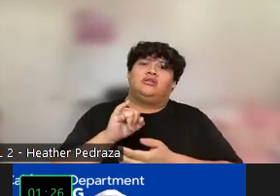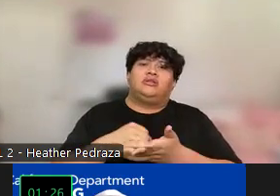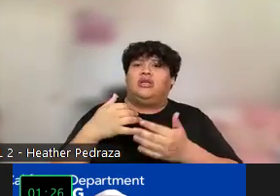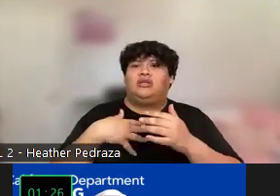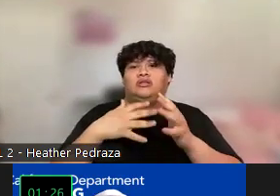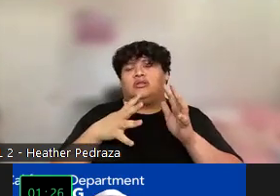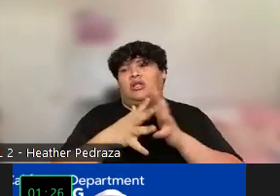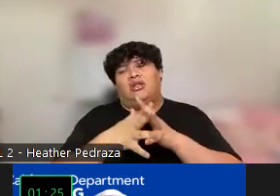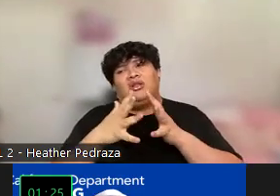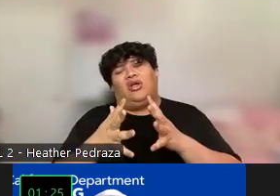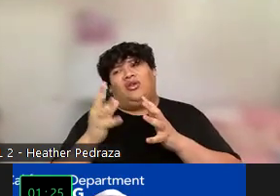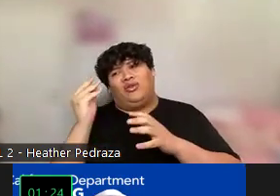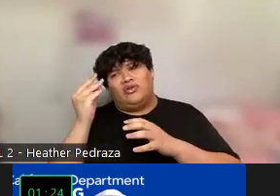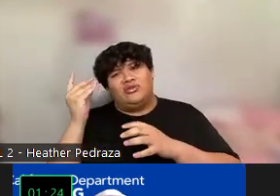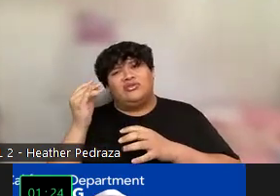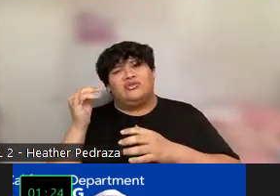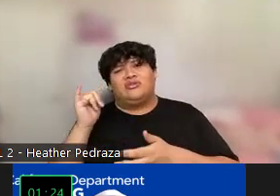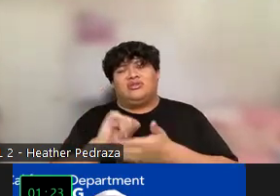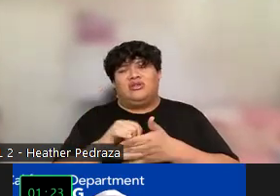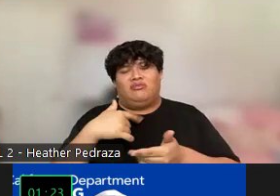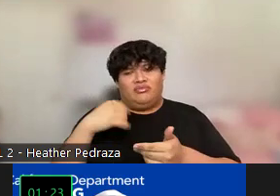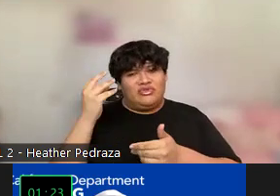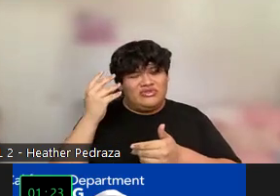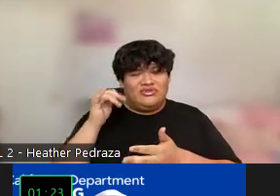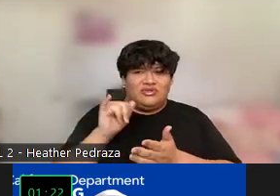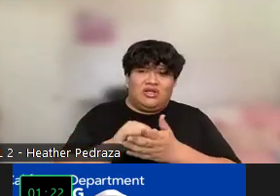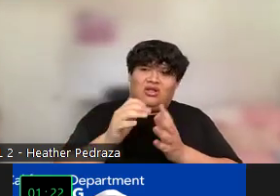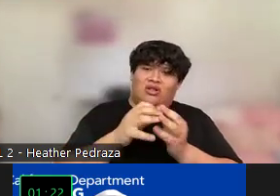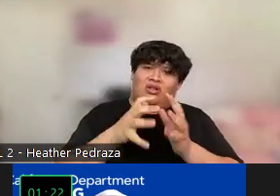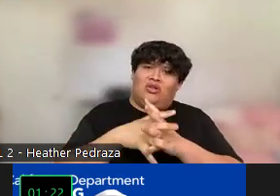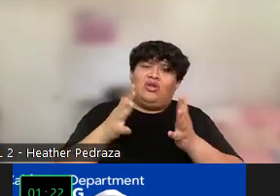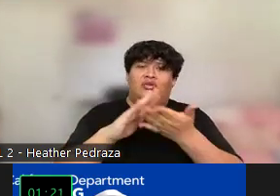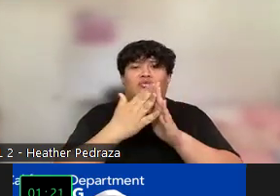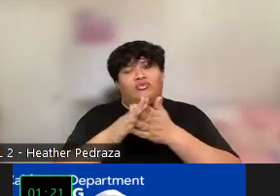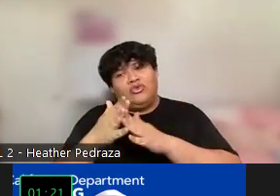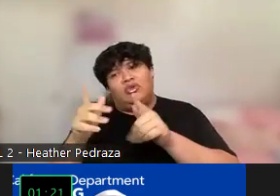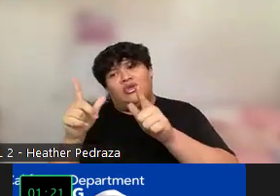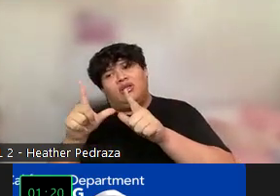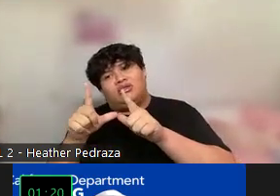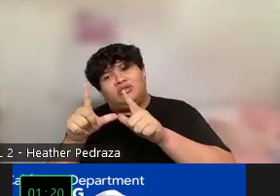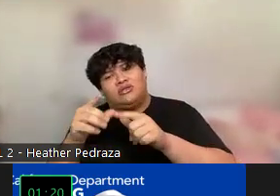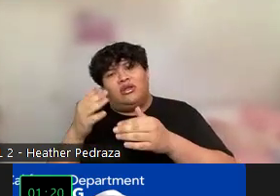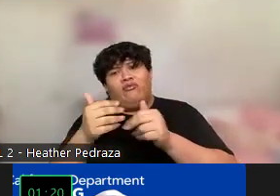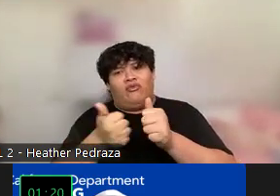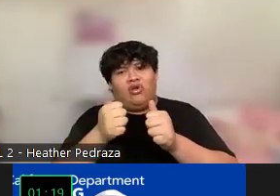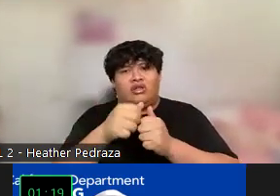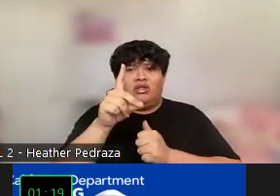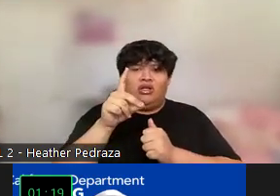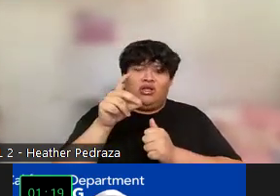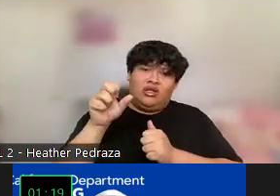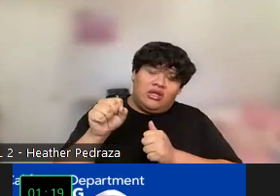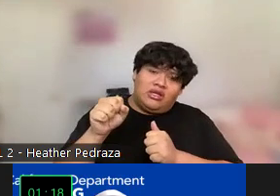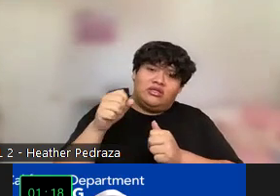lot of concerns. I am concerned that the community care licensing portion that falls under DSS, which falls under, of course,